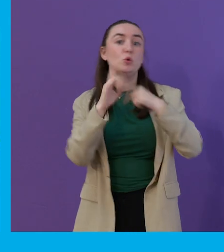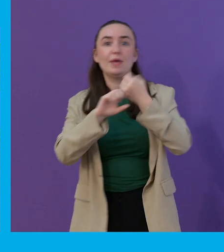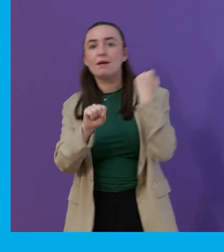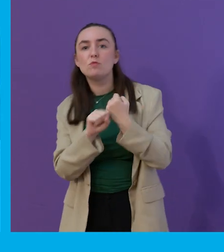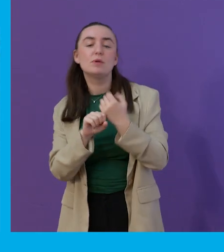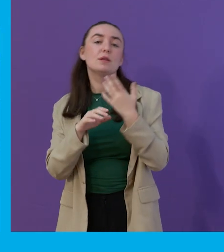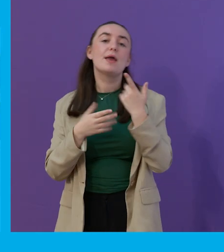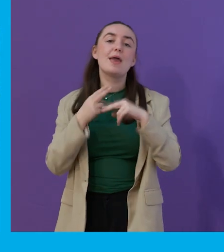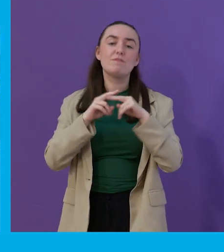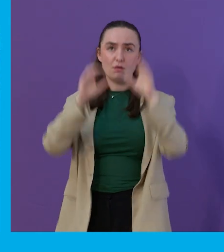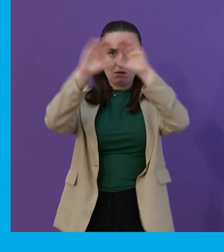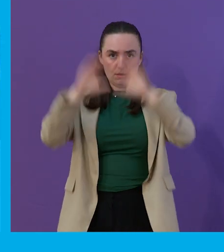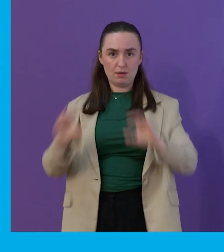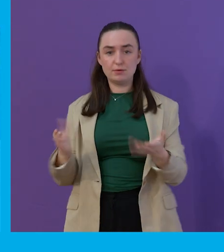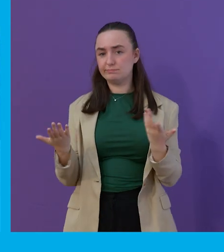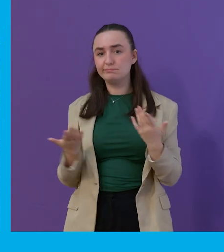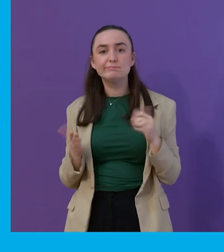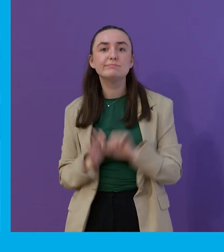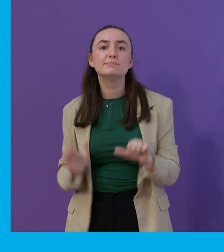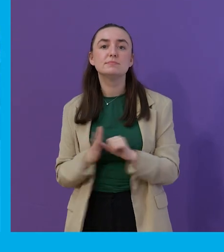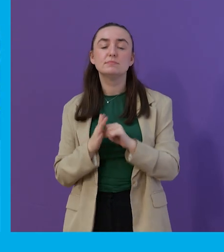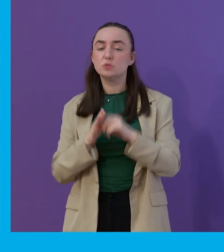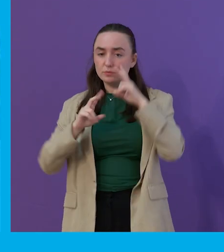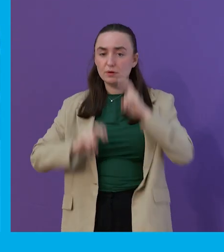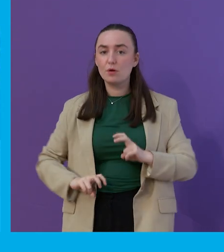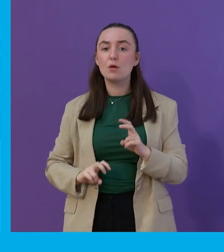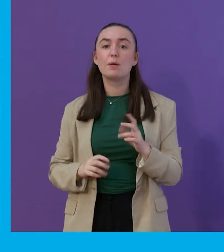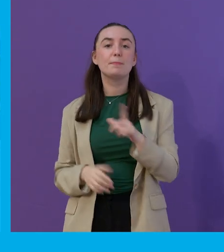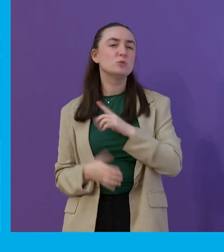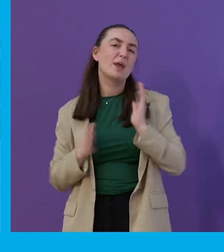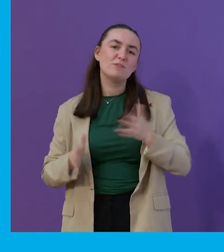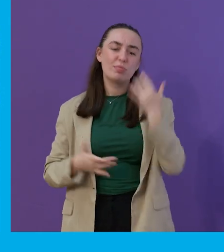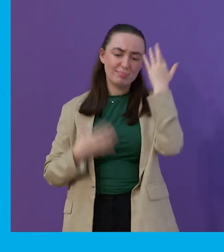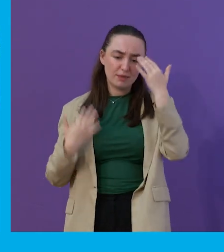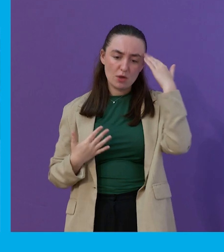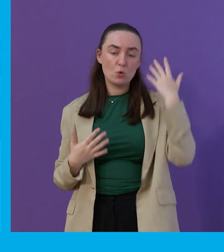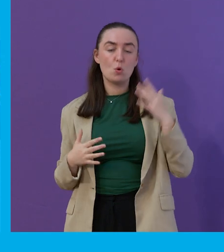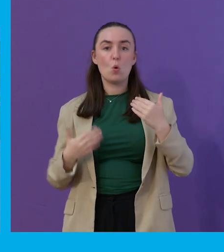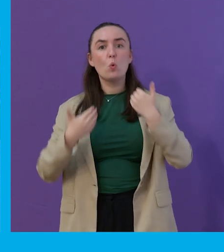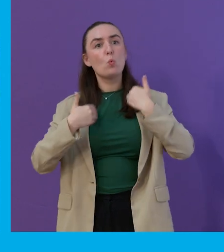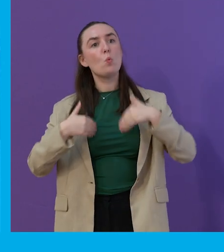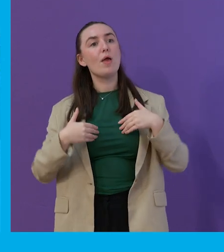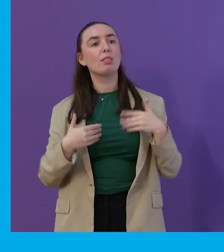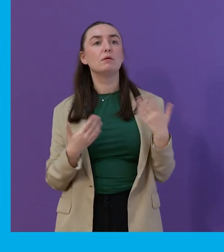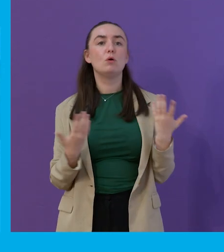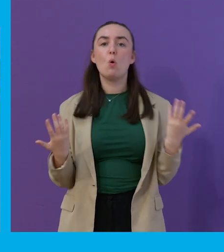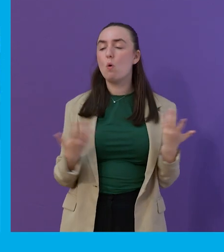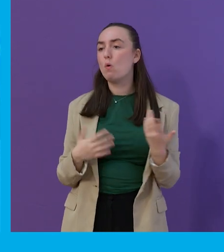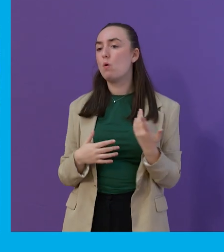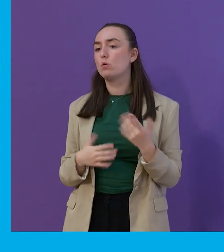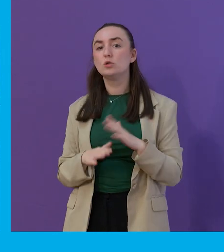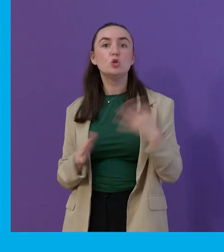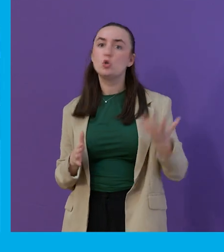think meaningfully about this idea of, well, what about challenges of mobility or wealth mobility or people taking different, you know, non-income tax away